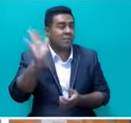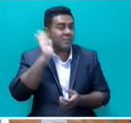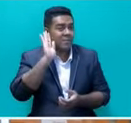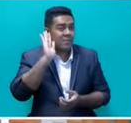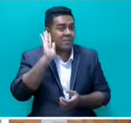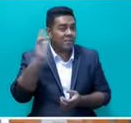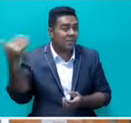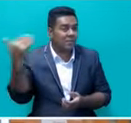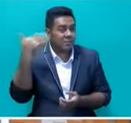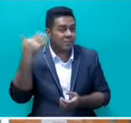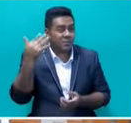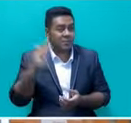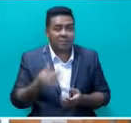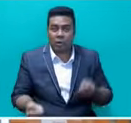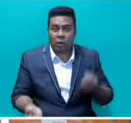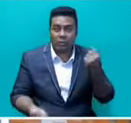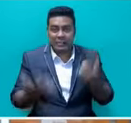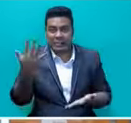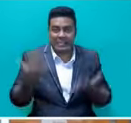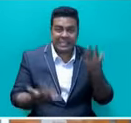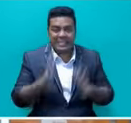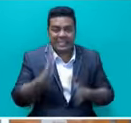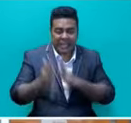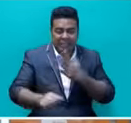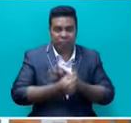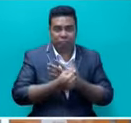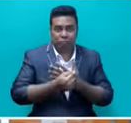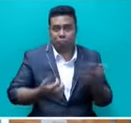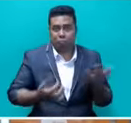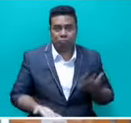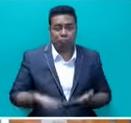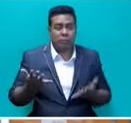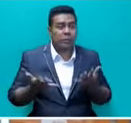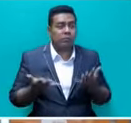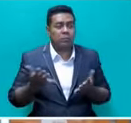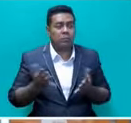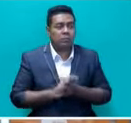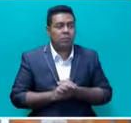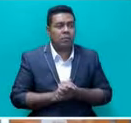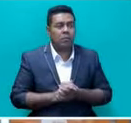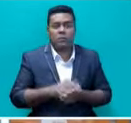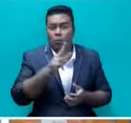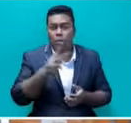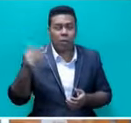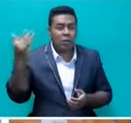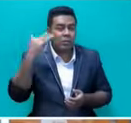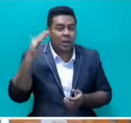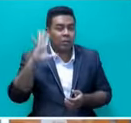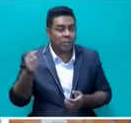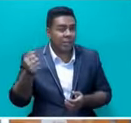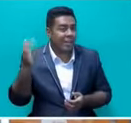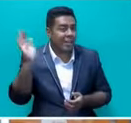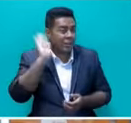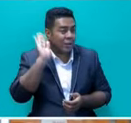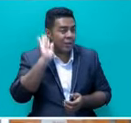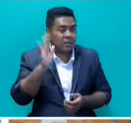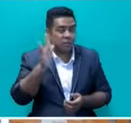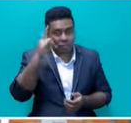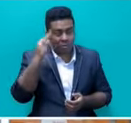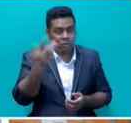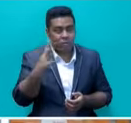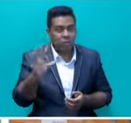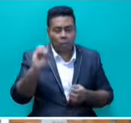or gesture, exhibits any object, intending that such a word or sound shall be heard, or that such gesture or object